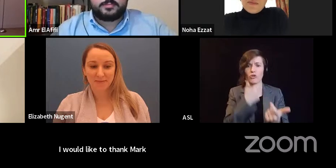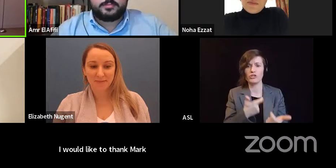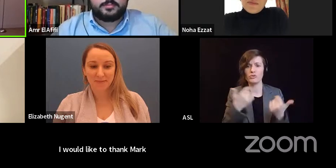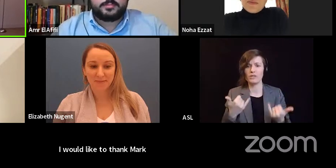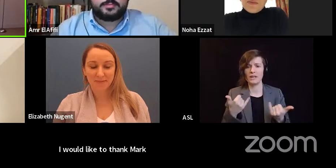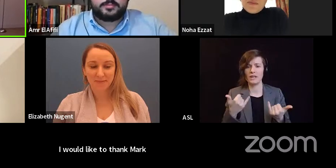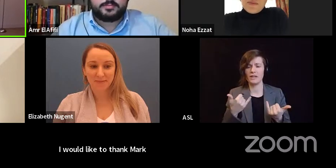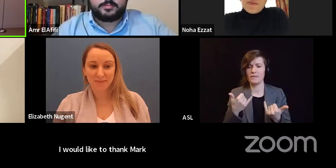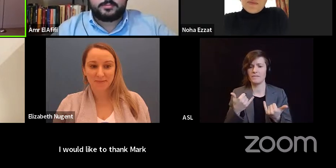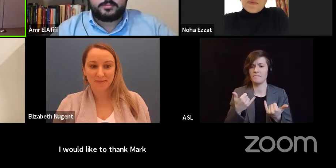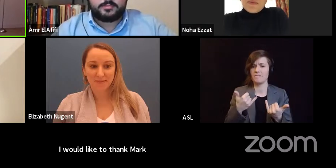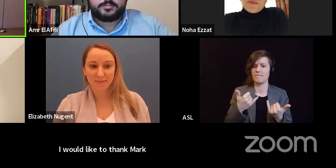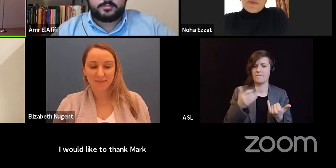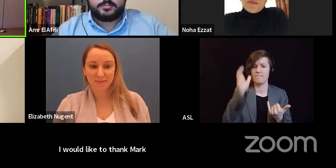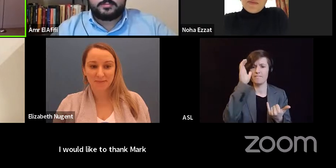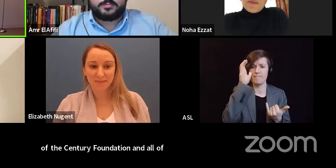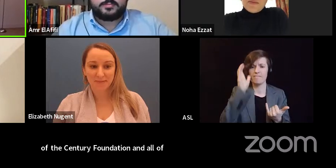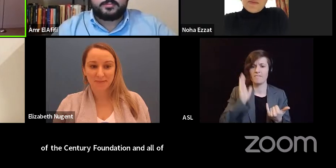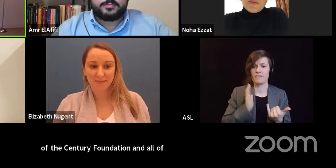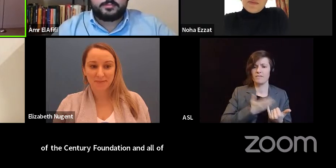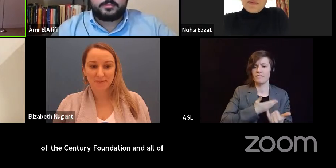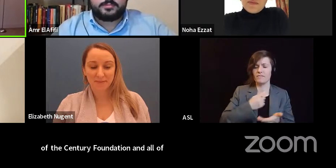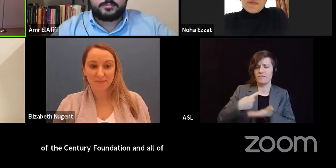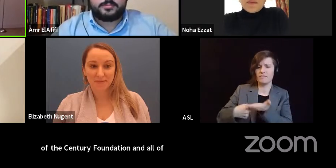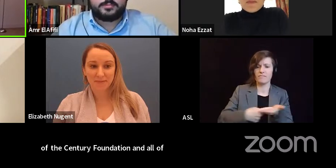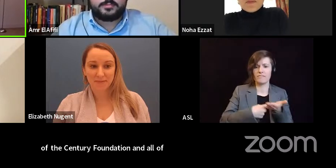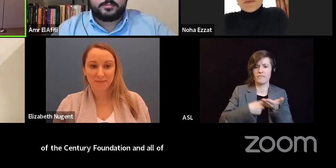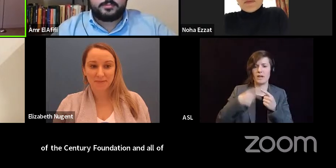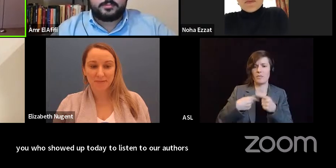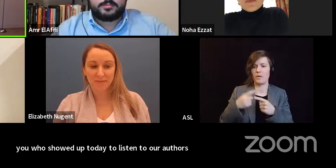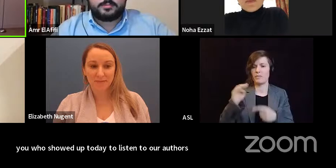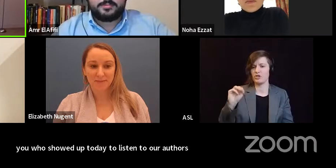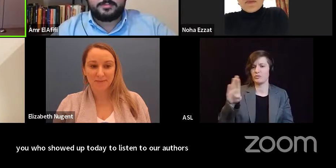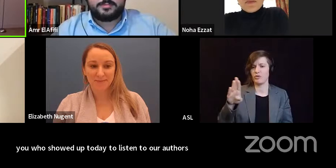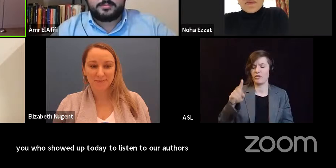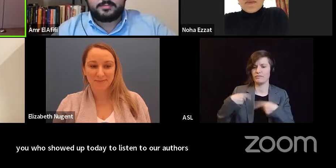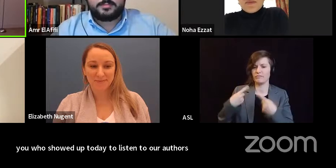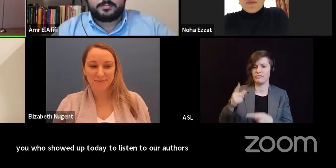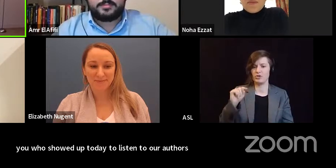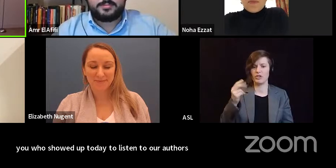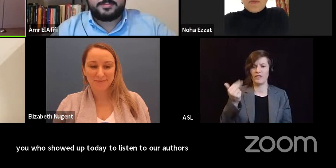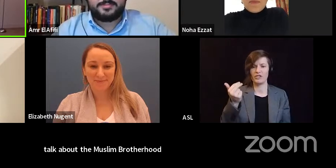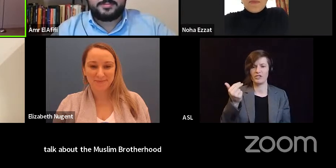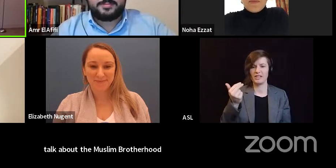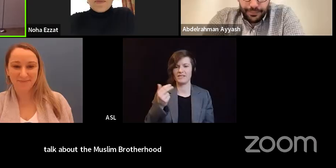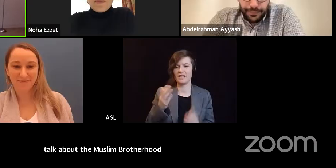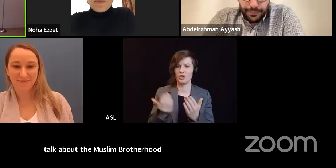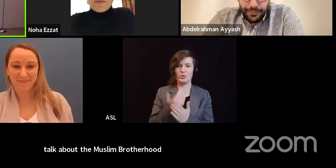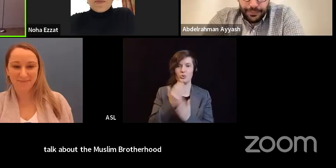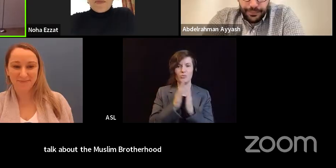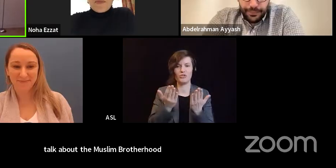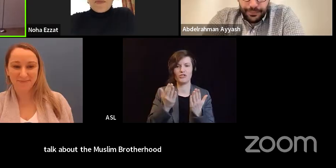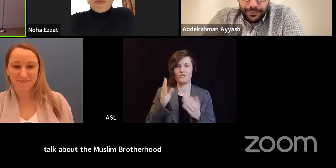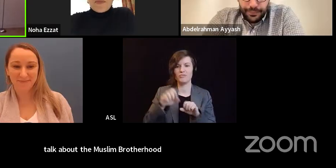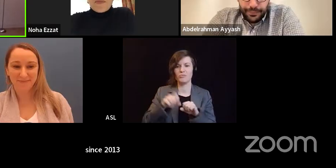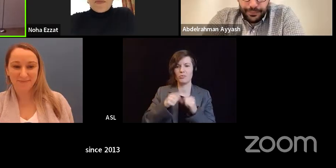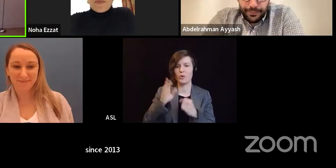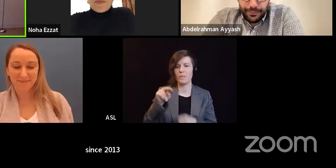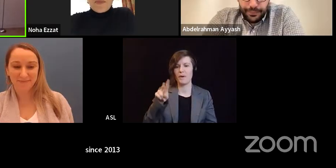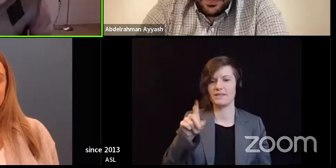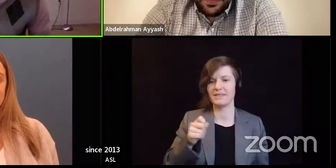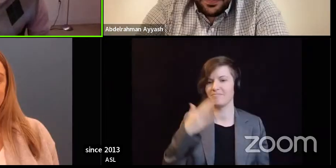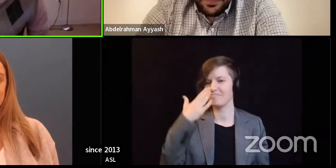since 2013 and the new book, Broken Bonds. Thank you all so much. Great to see everyone and talk to you today.